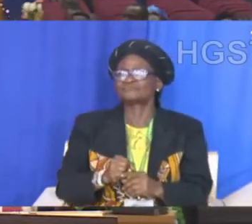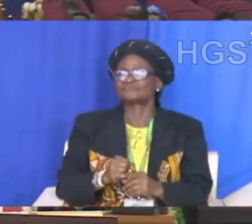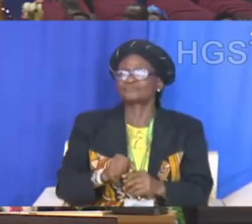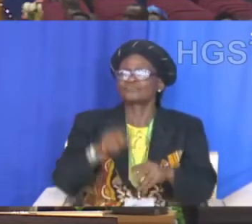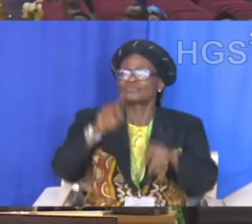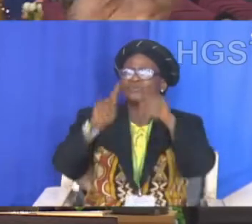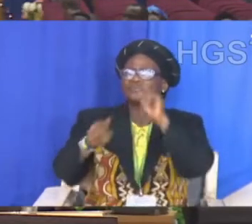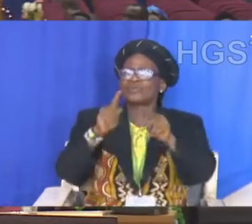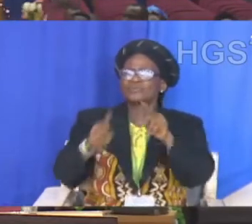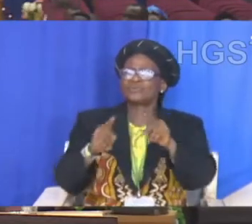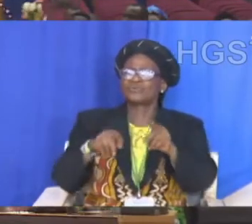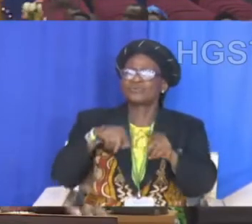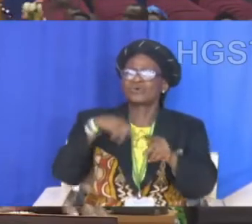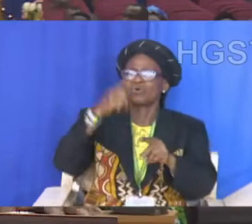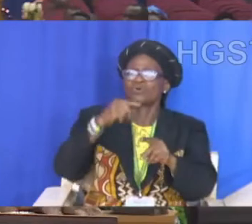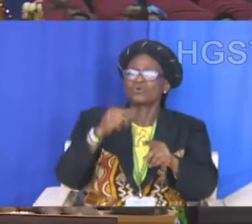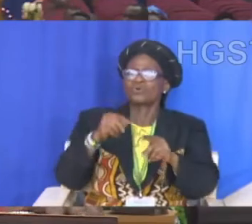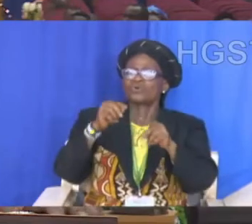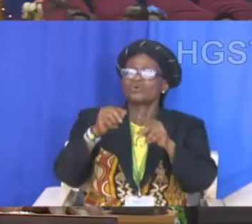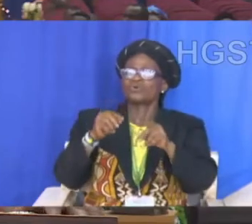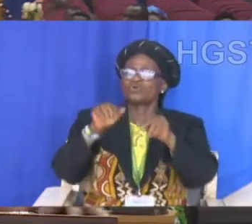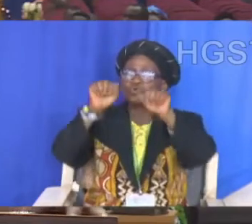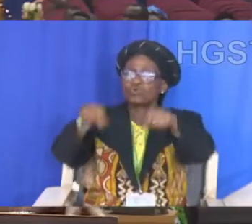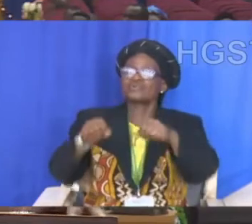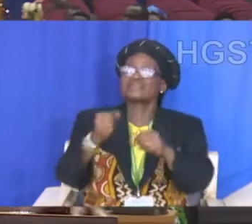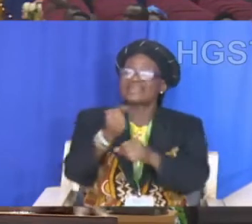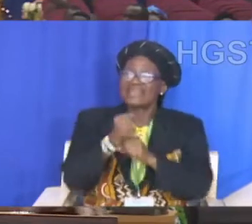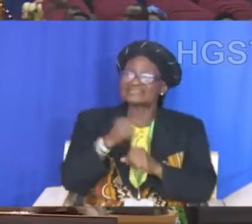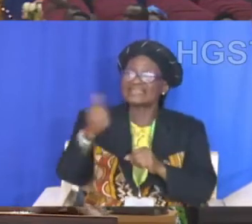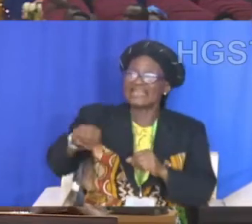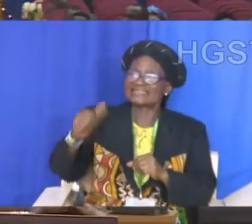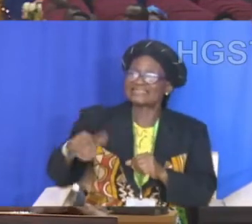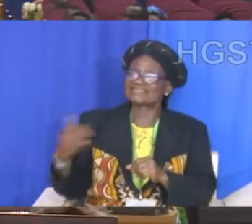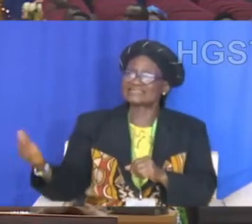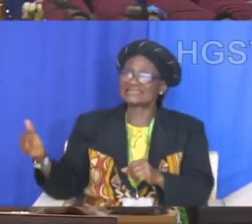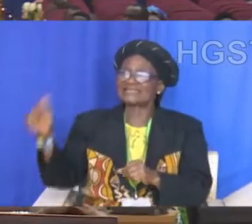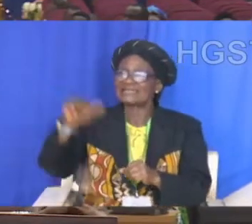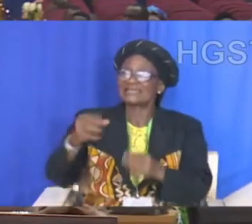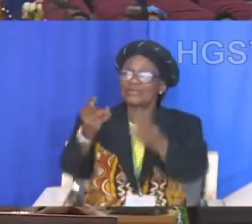People who get anything they want from me anytime they want.